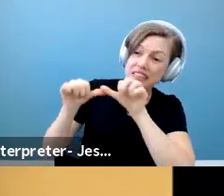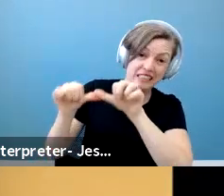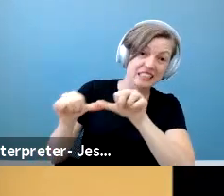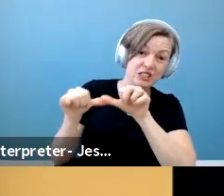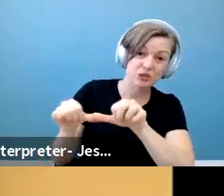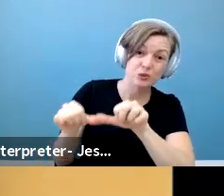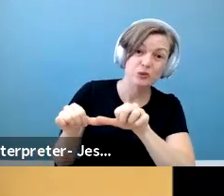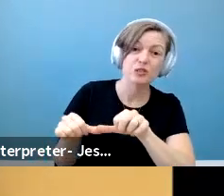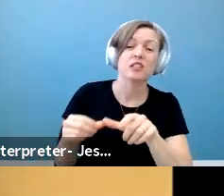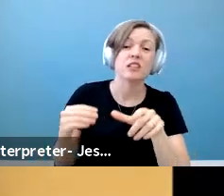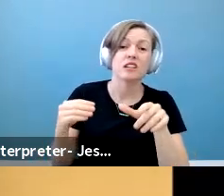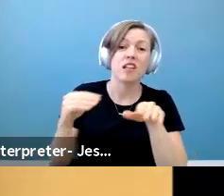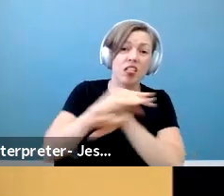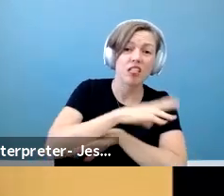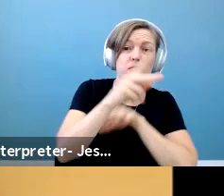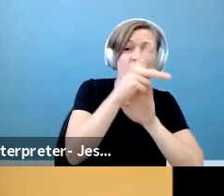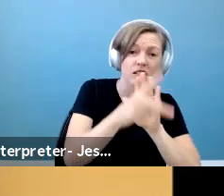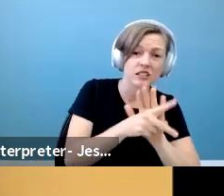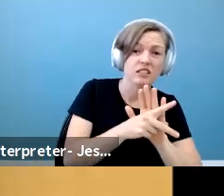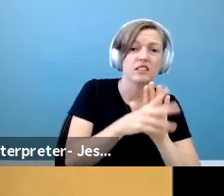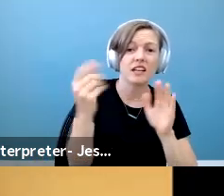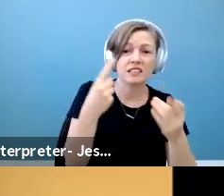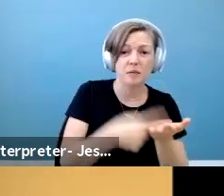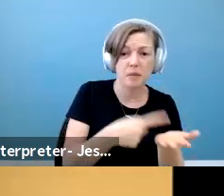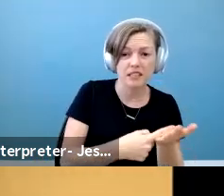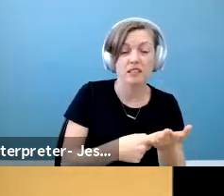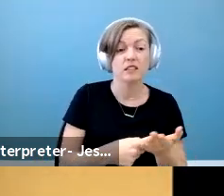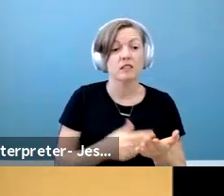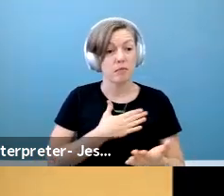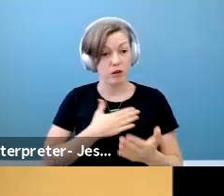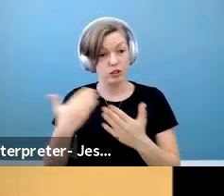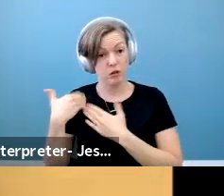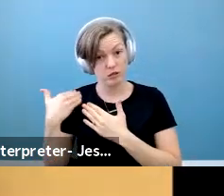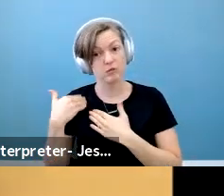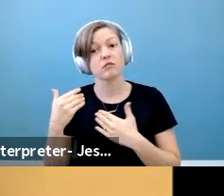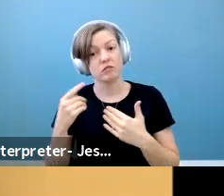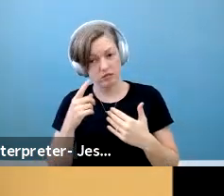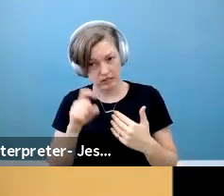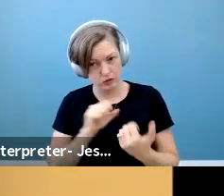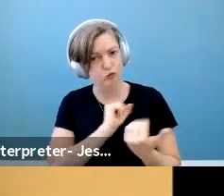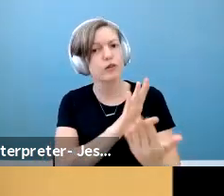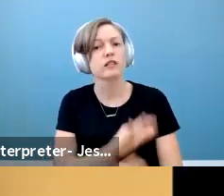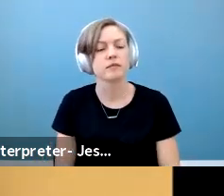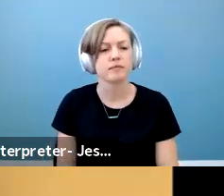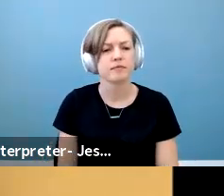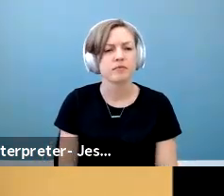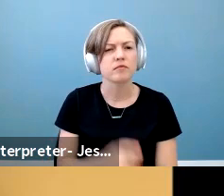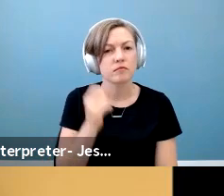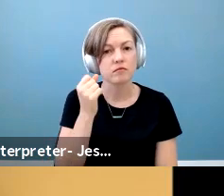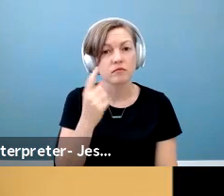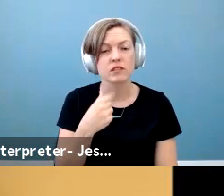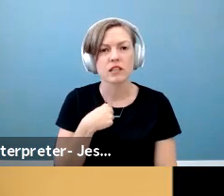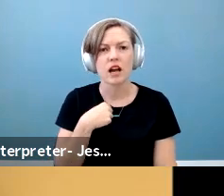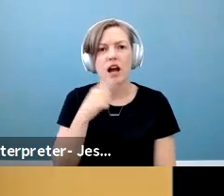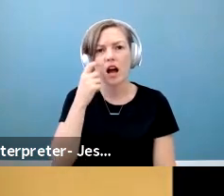public policy and debate, and of my responsibility to address it. When I zoomed in for our